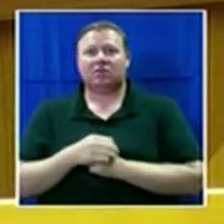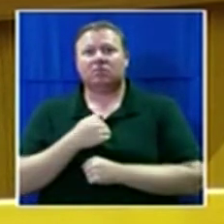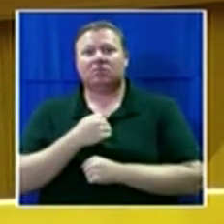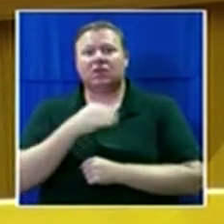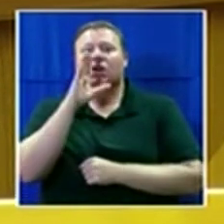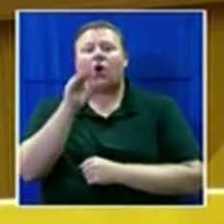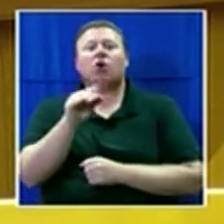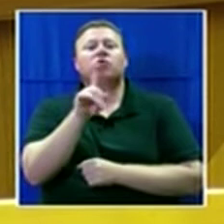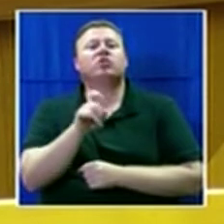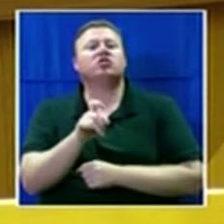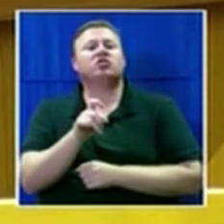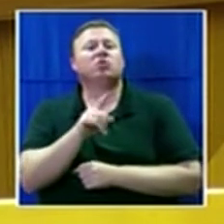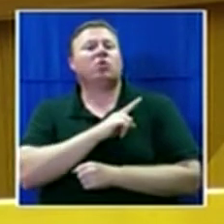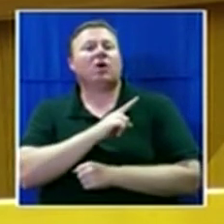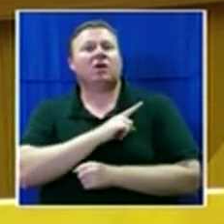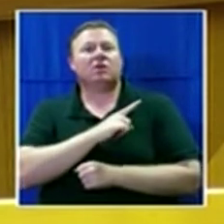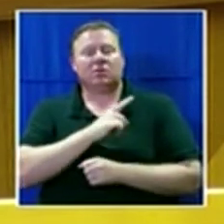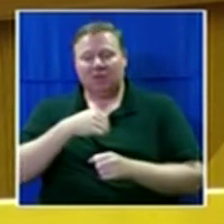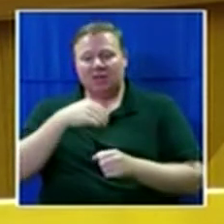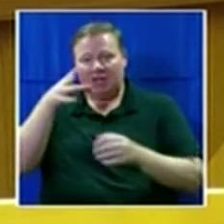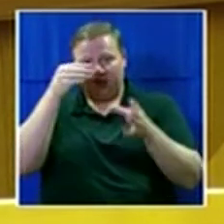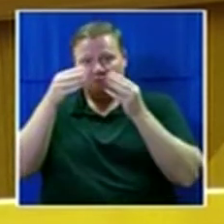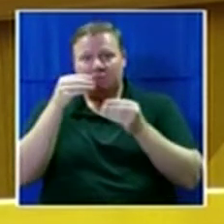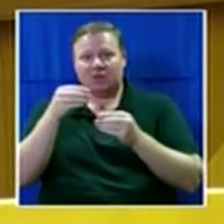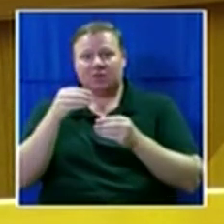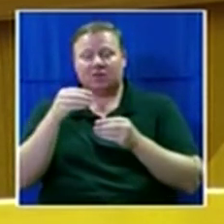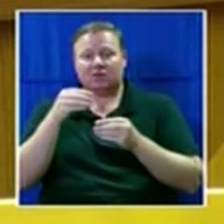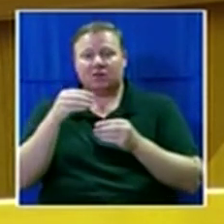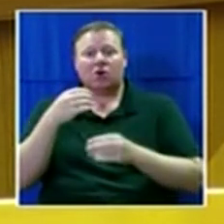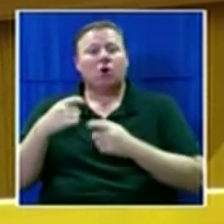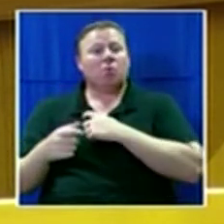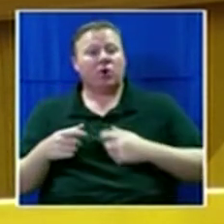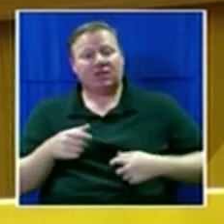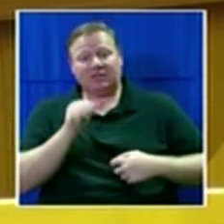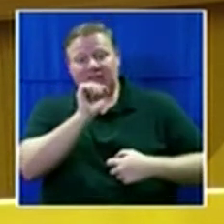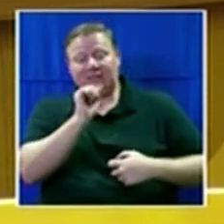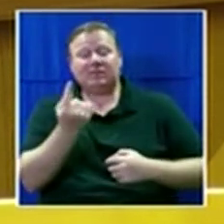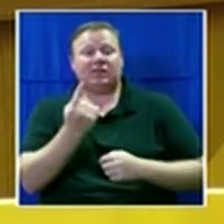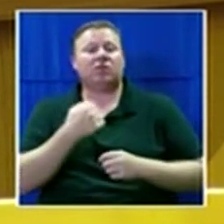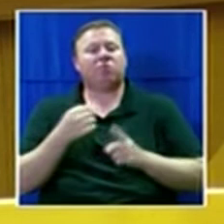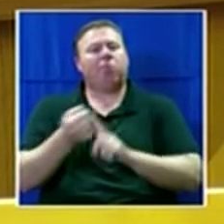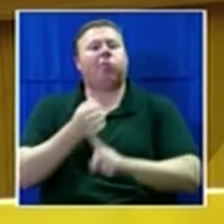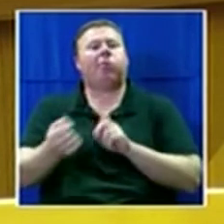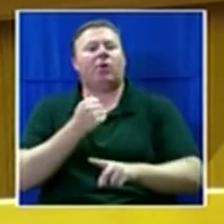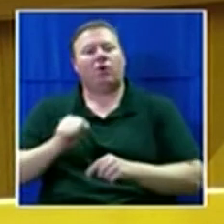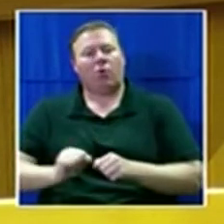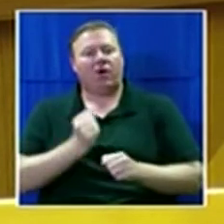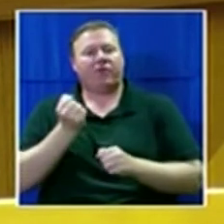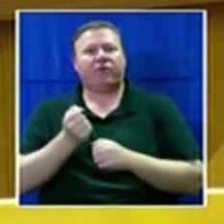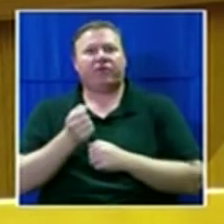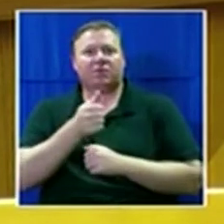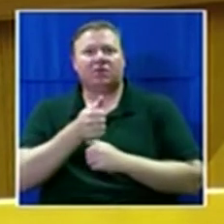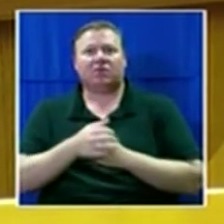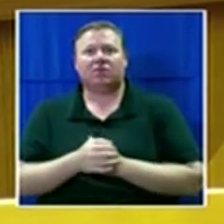question precisely because I got information that the president used to beat his wife, Nomazis, the late wife Order. Of the